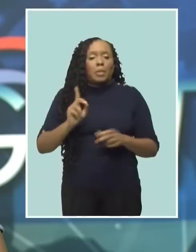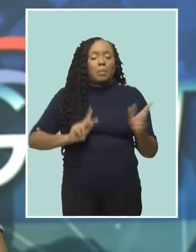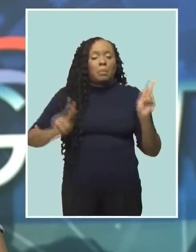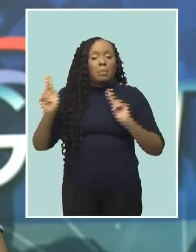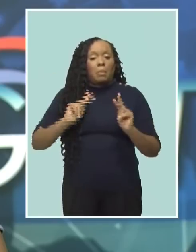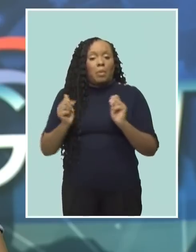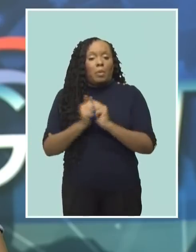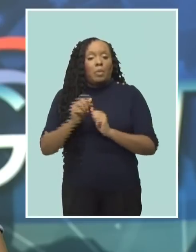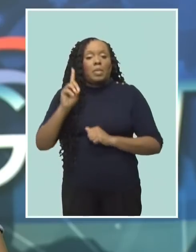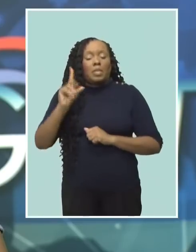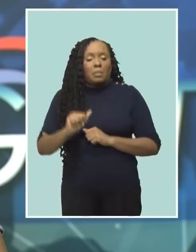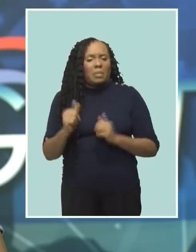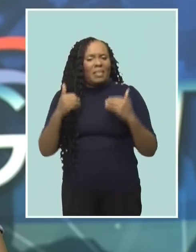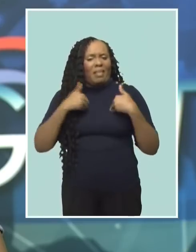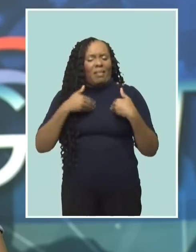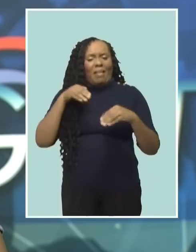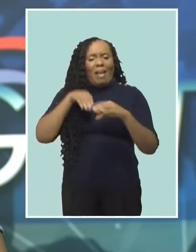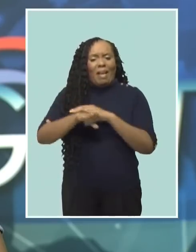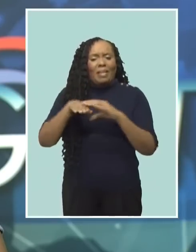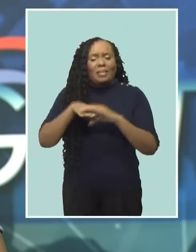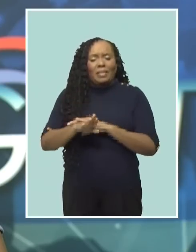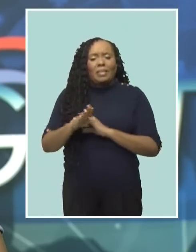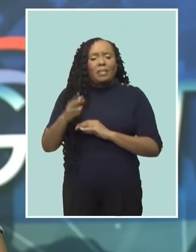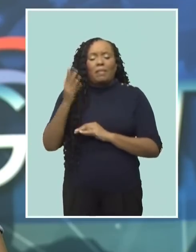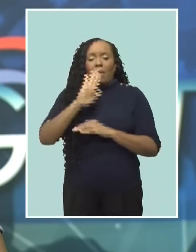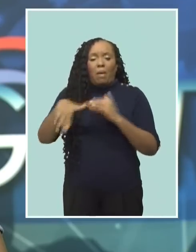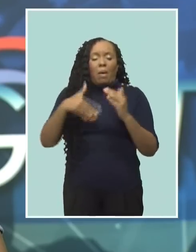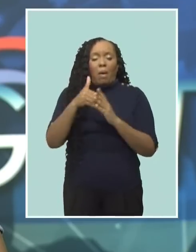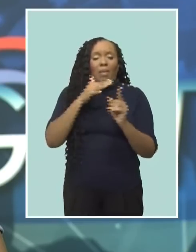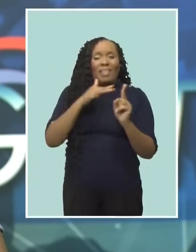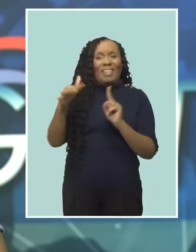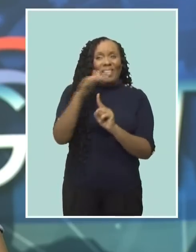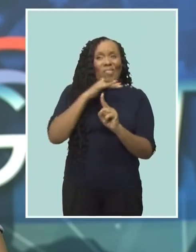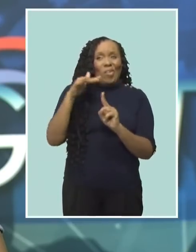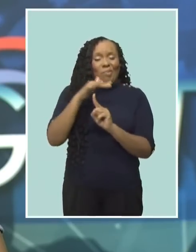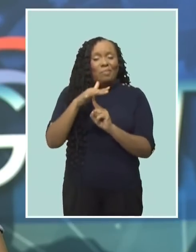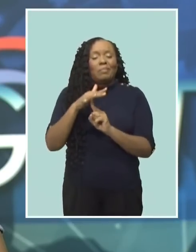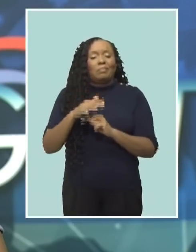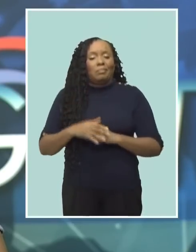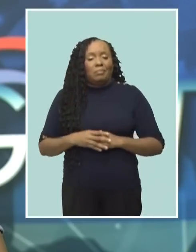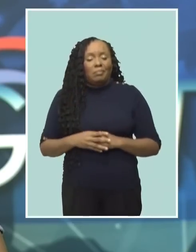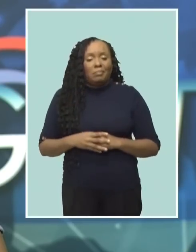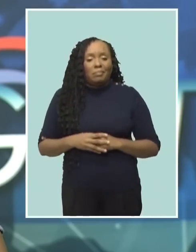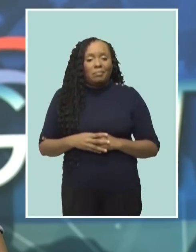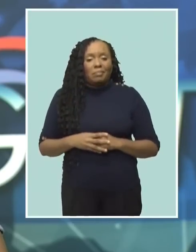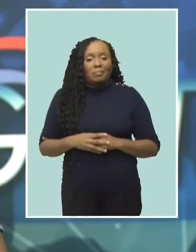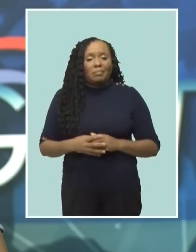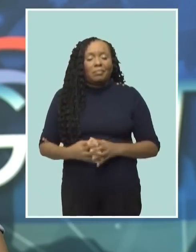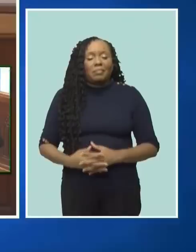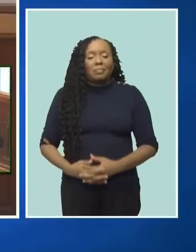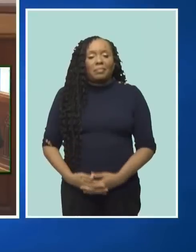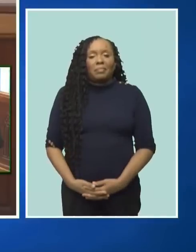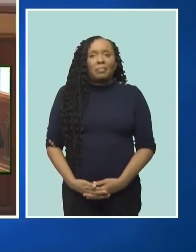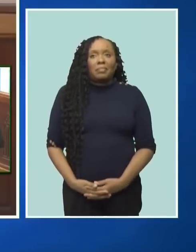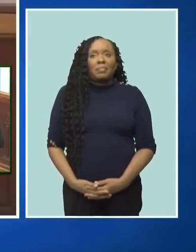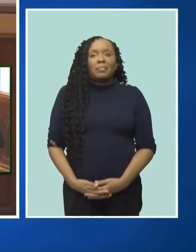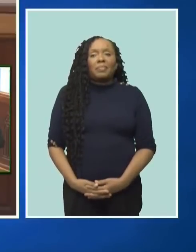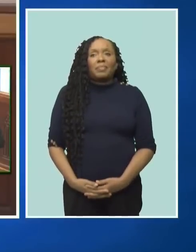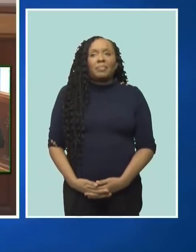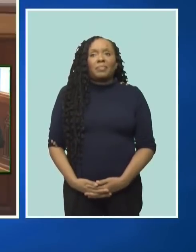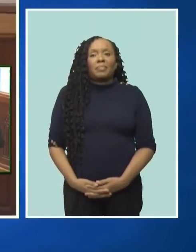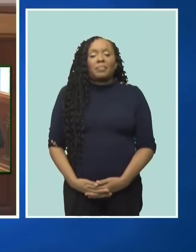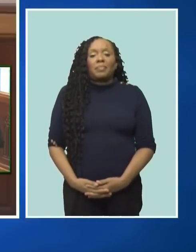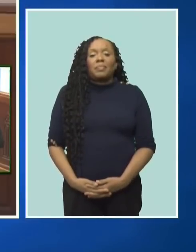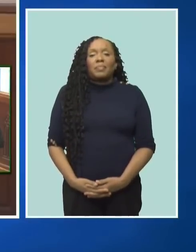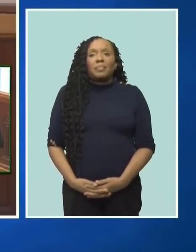of government's efforts to ensure people with disabilities have access to the built environment. So I believe that